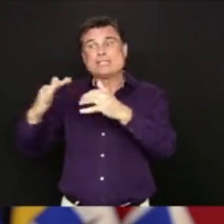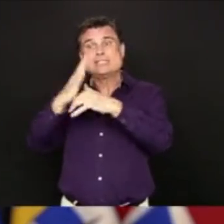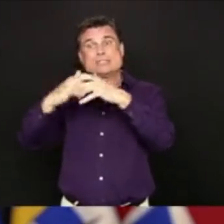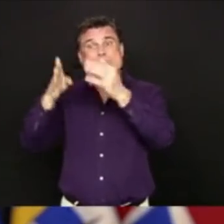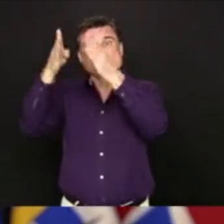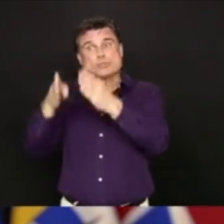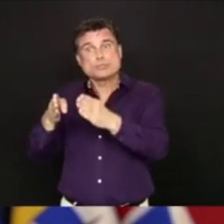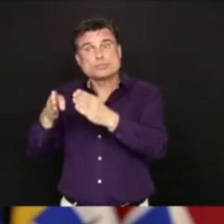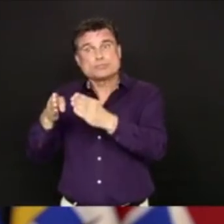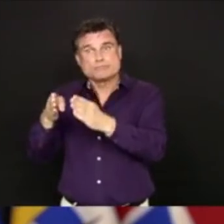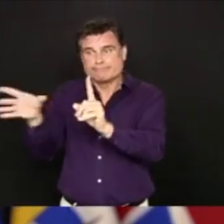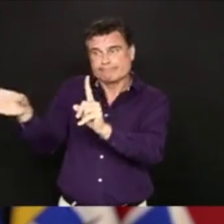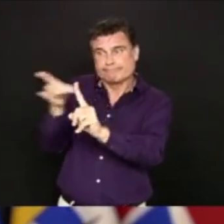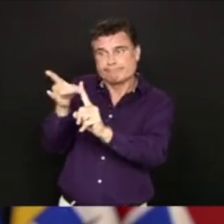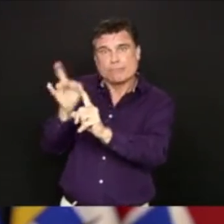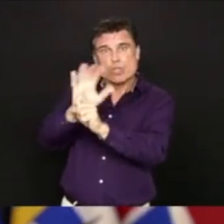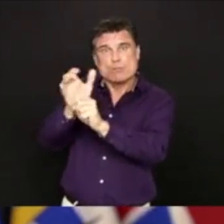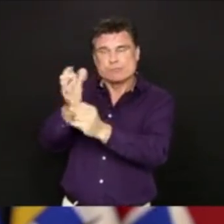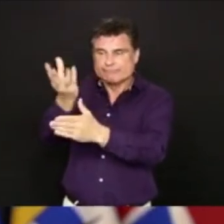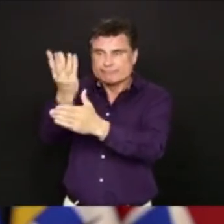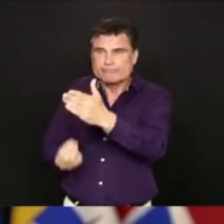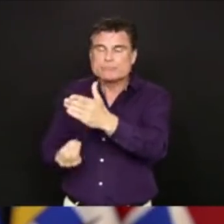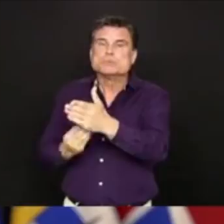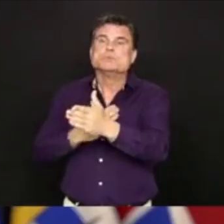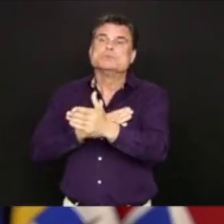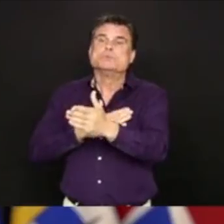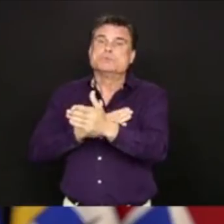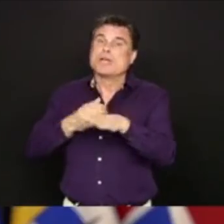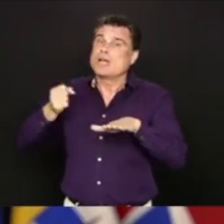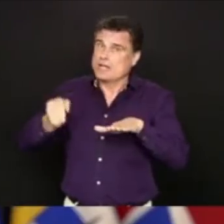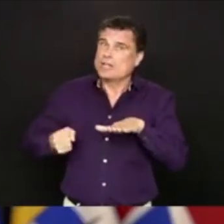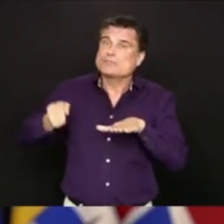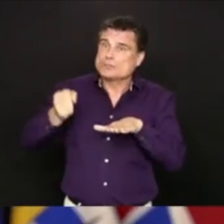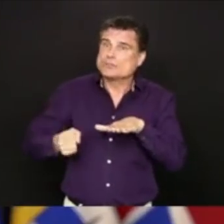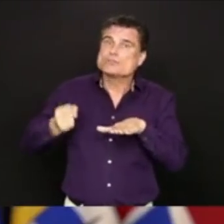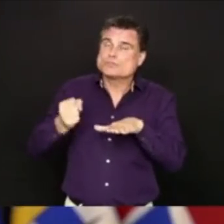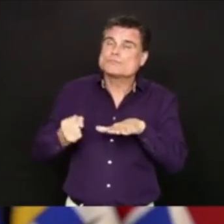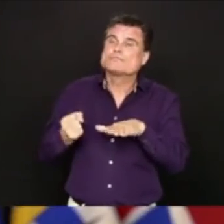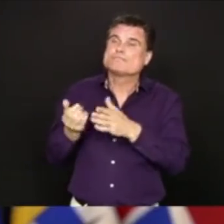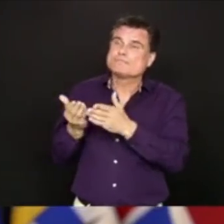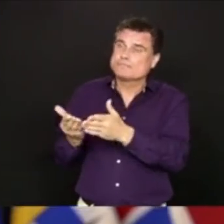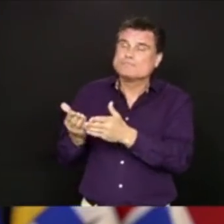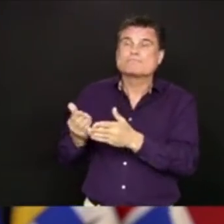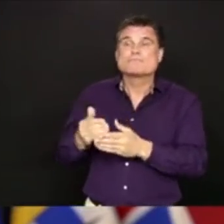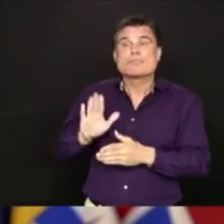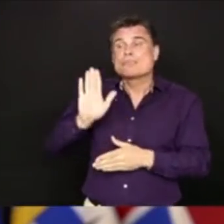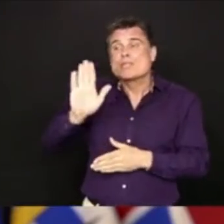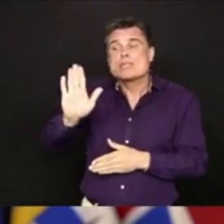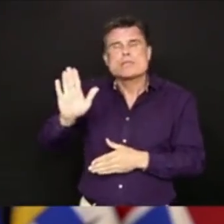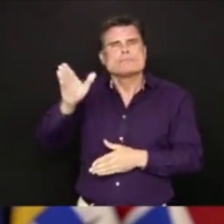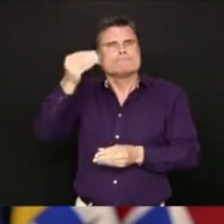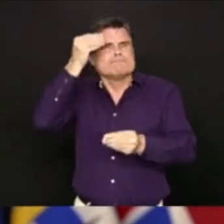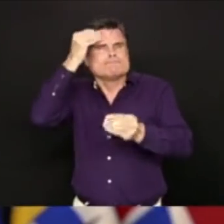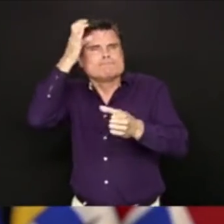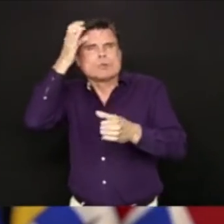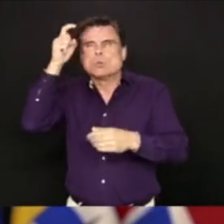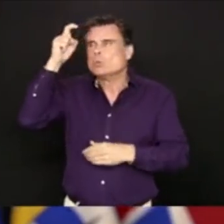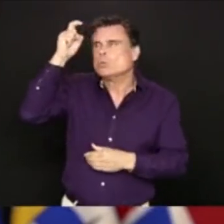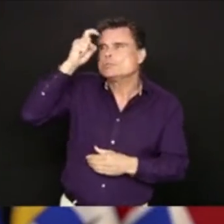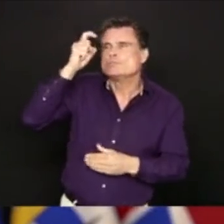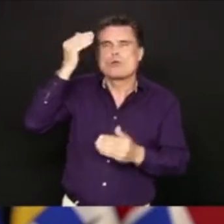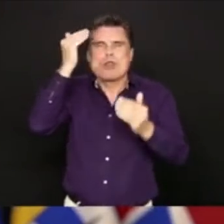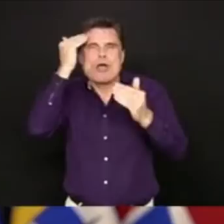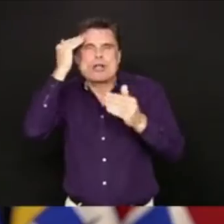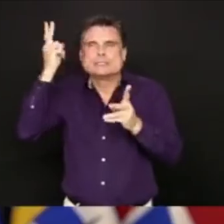and when they die, we all lose. And I want you to know that we feel that collective loss today.